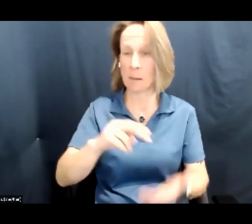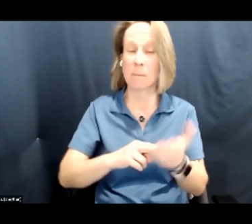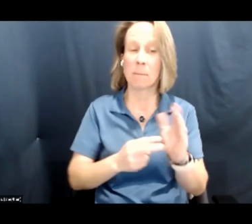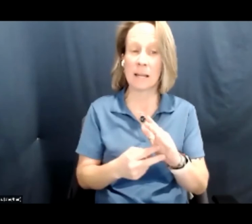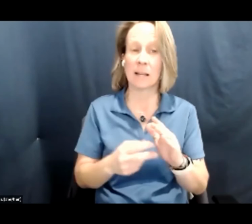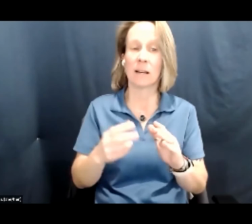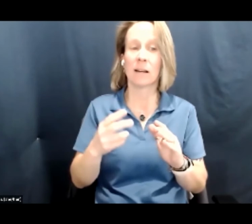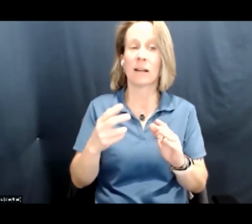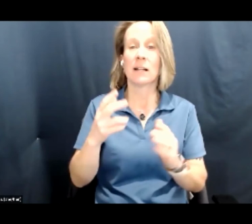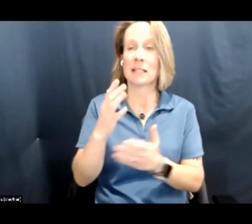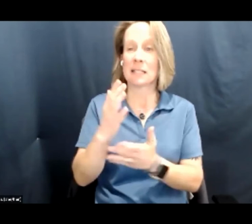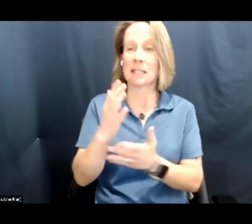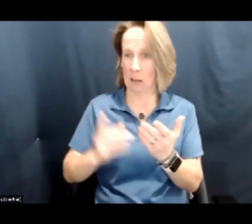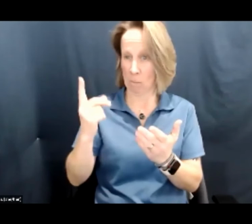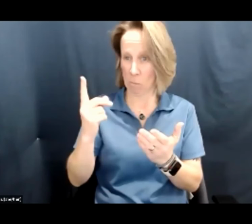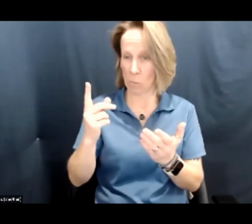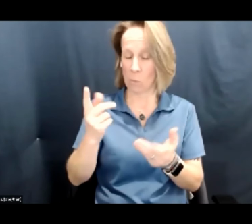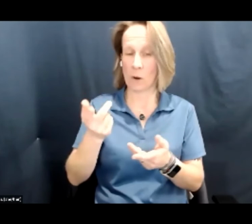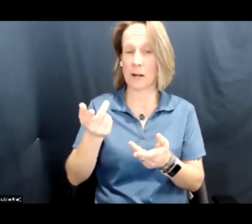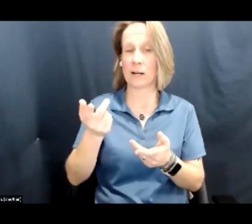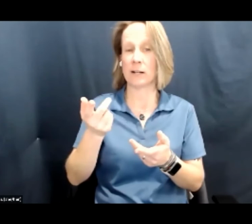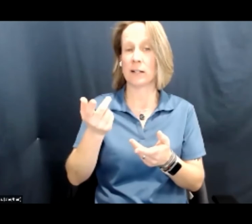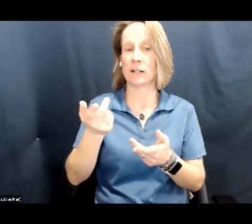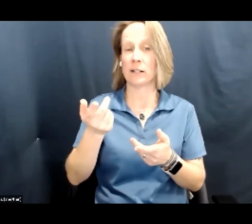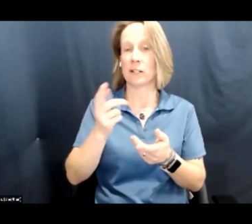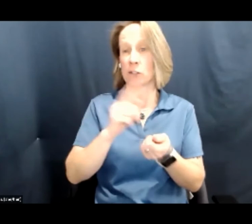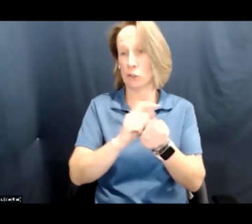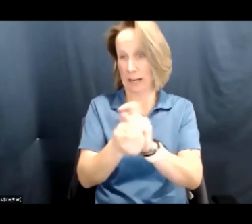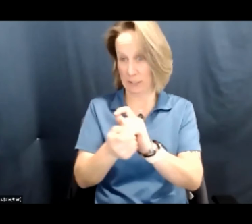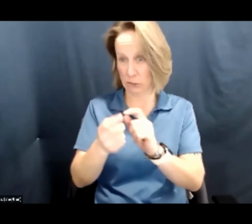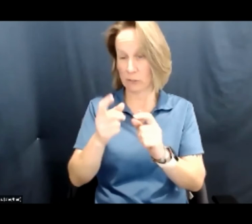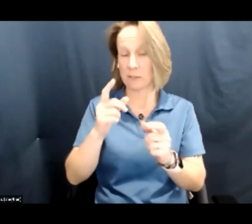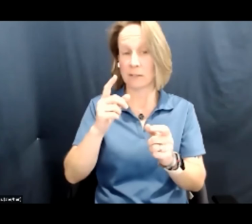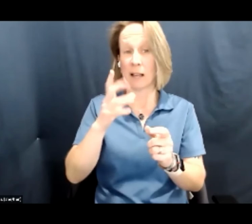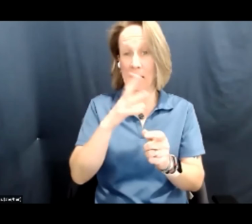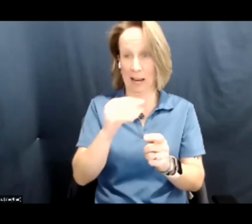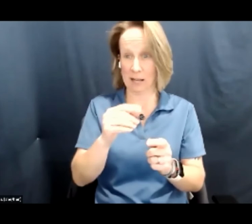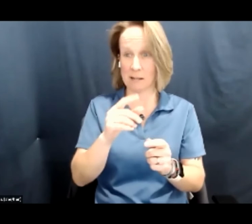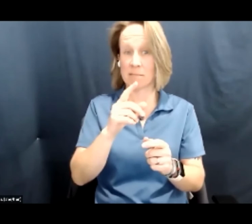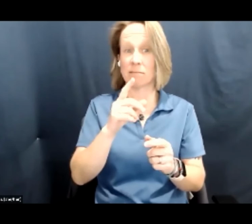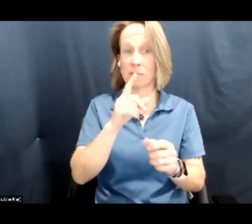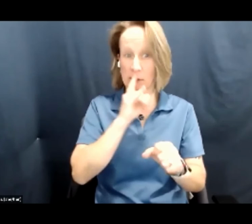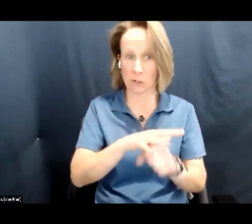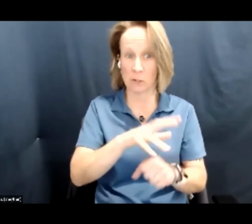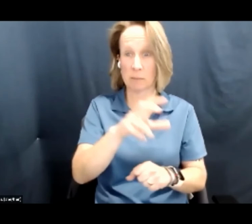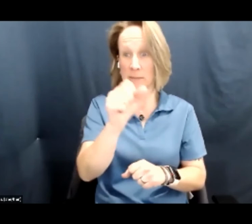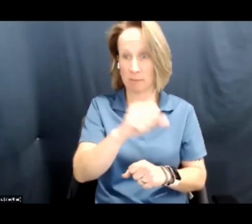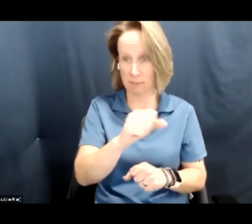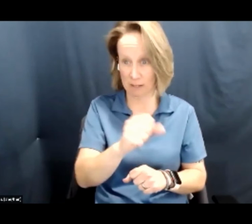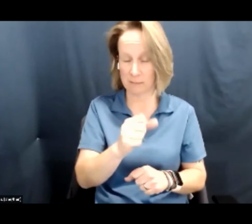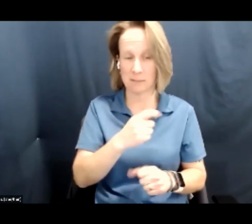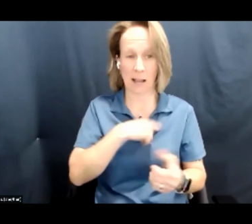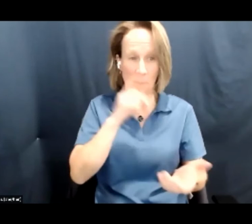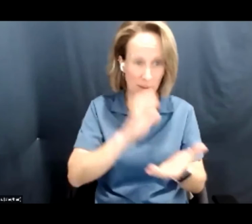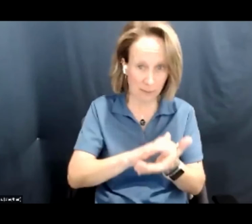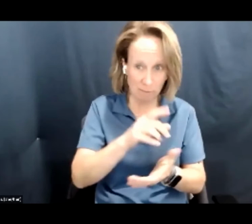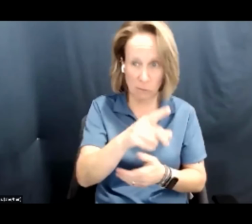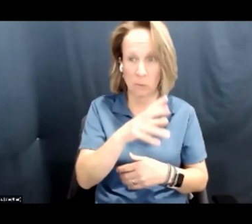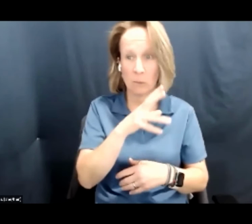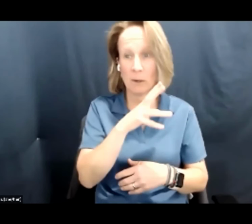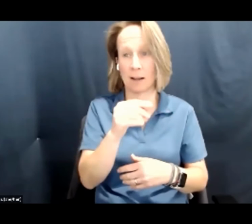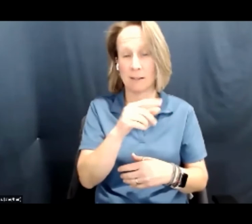behaviors or changes to validate or uplift their gender, right? And I also want to stress that just